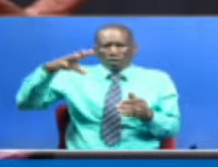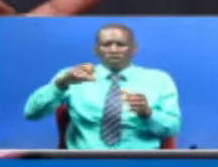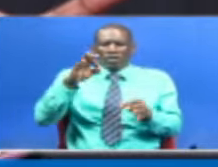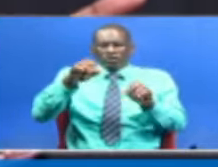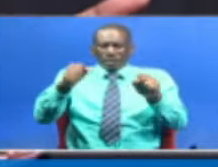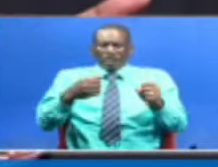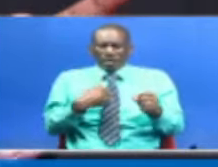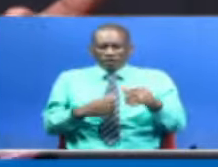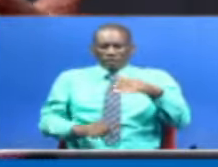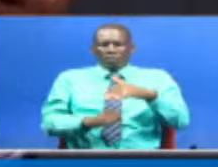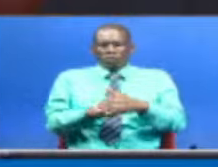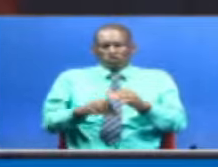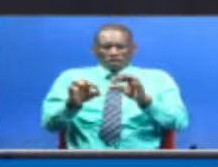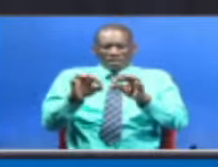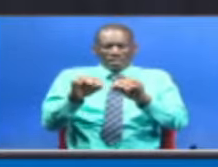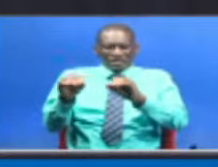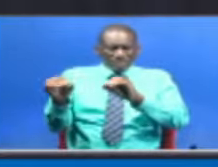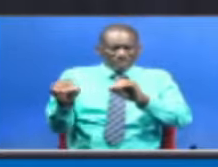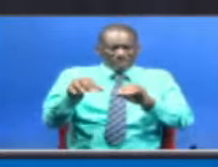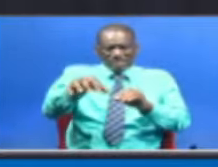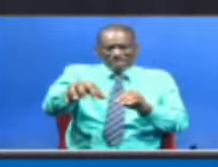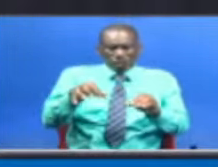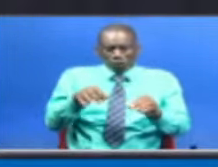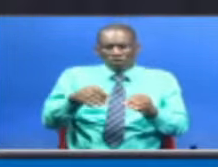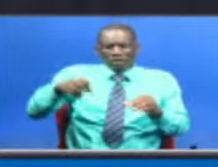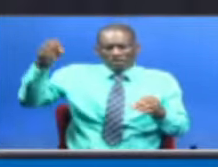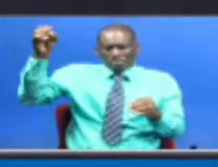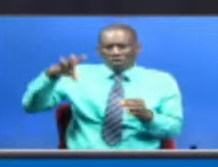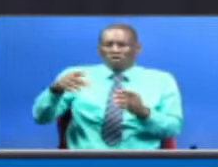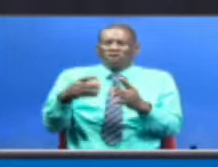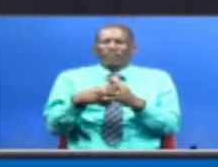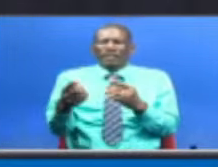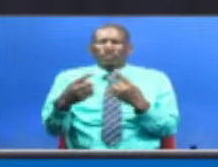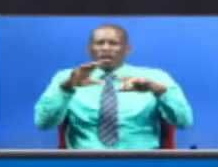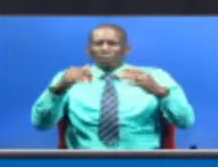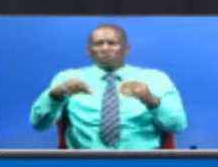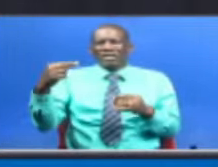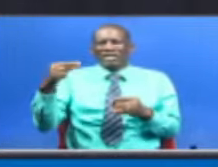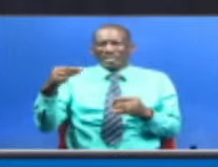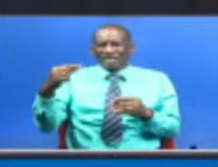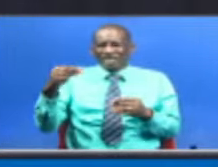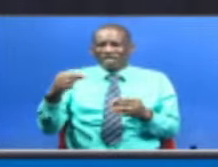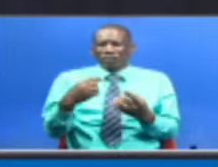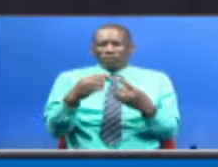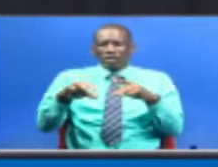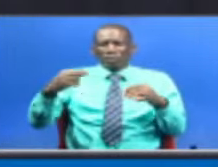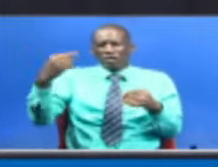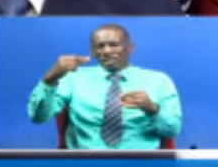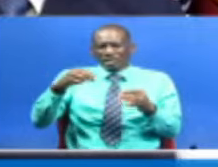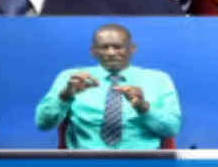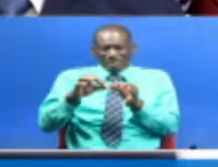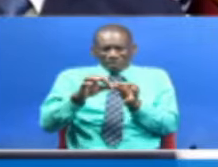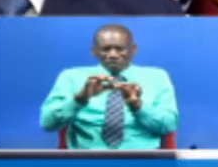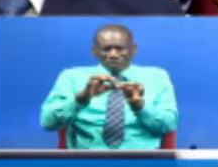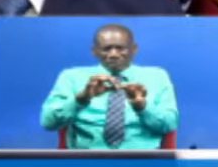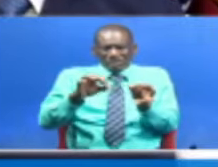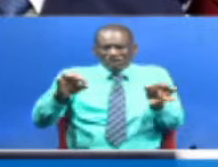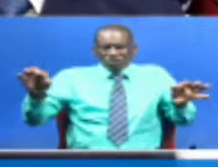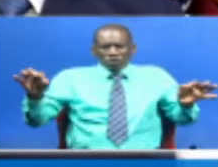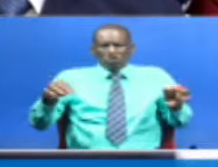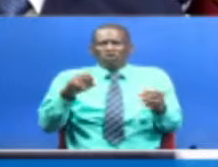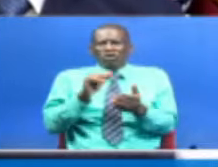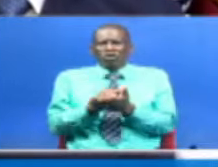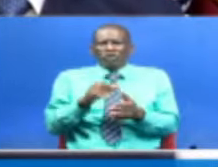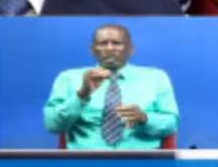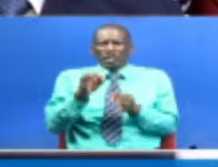on transmission, and we'll be looking now, we are beginning to talk about green transmission, so that when you are on